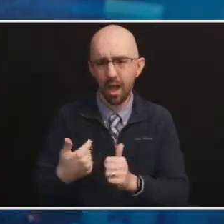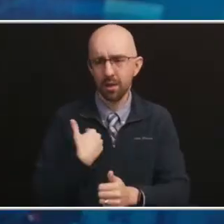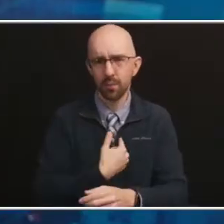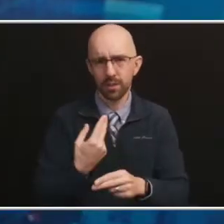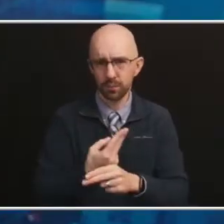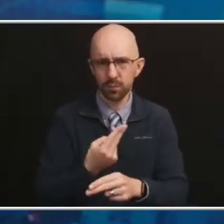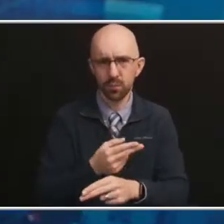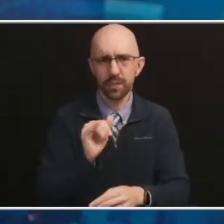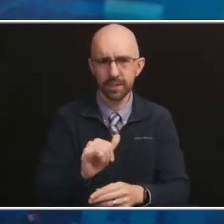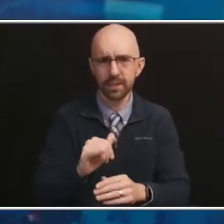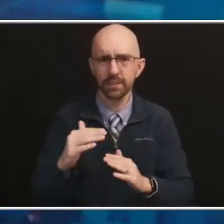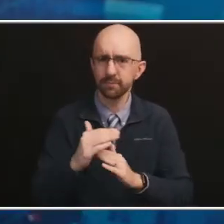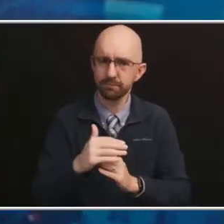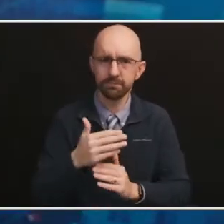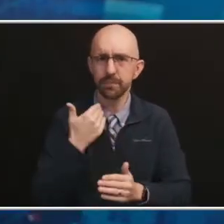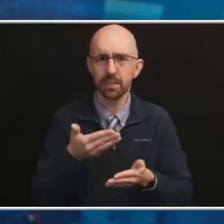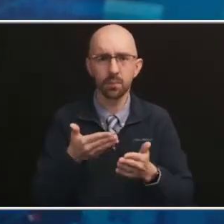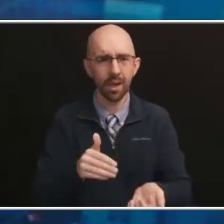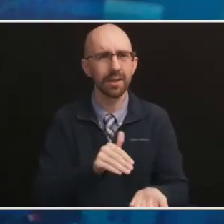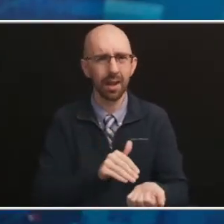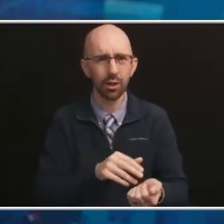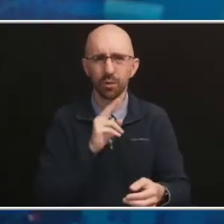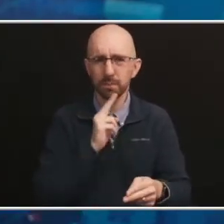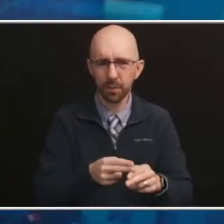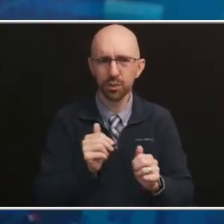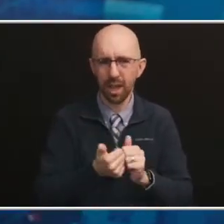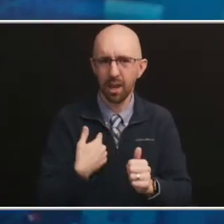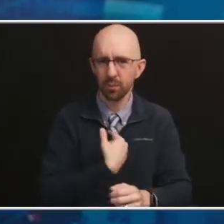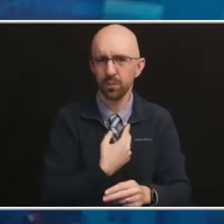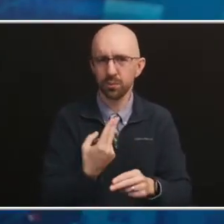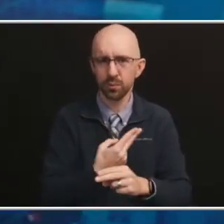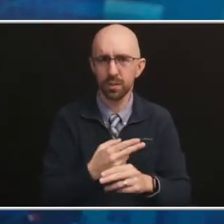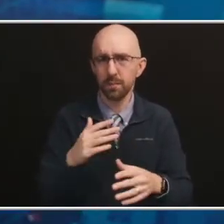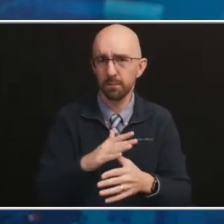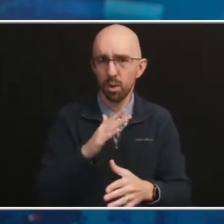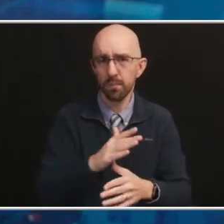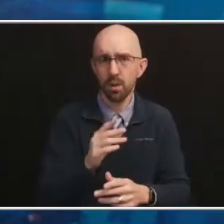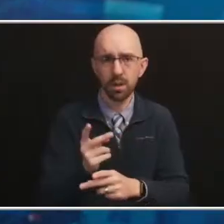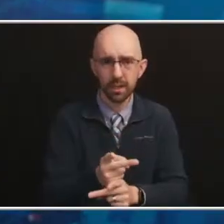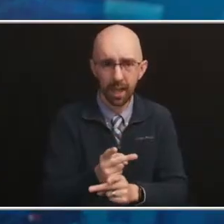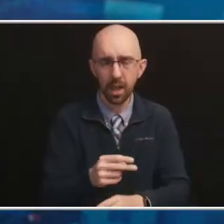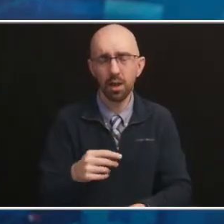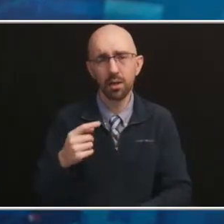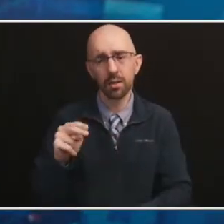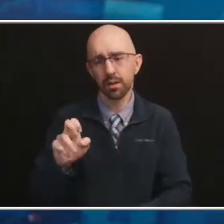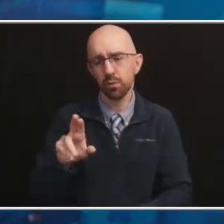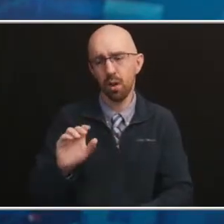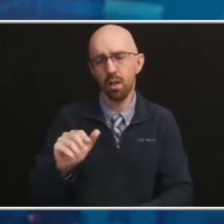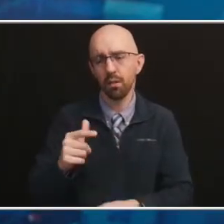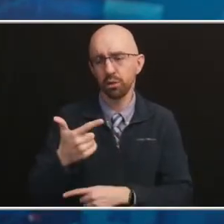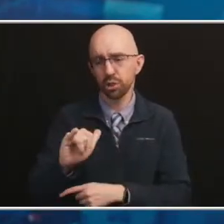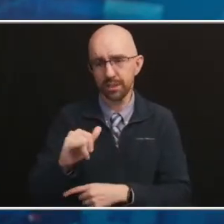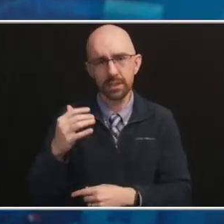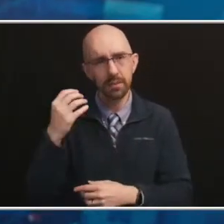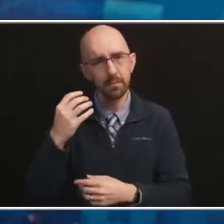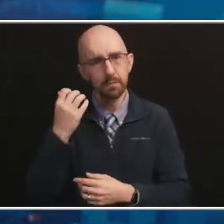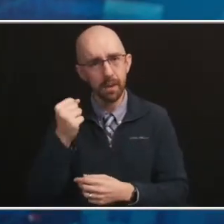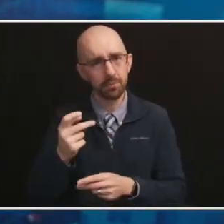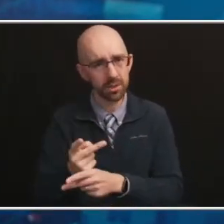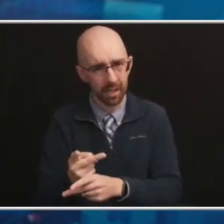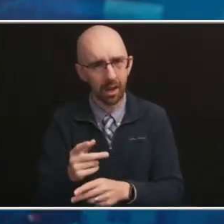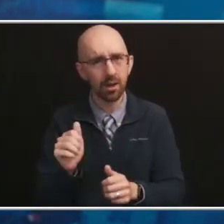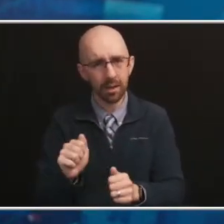Dr. Townley mentioned this. How do we use these optimally in primary care? How do we use them optimally in neurology and memory care so that we can make an